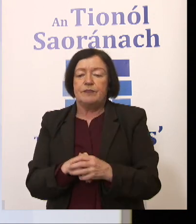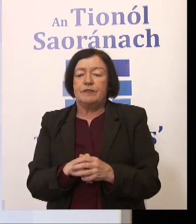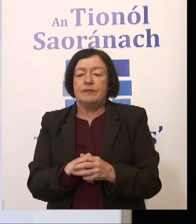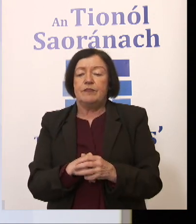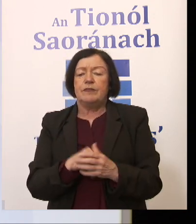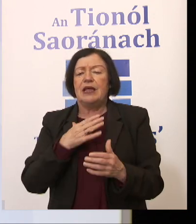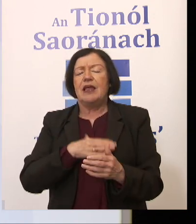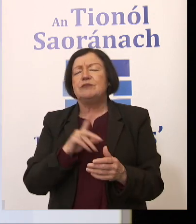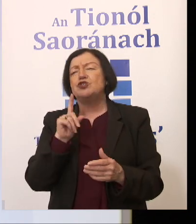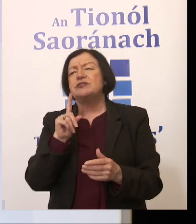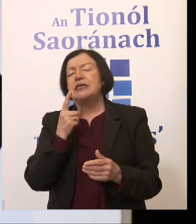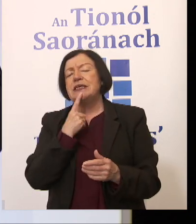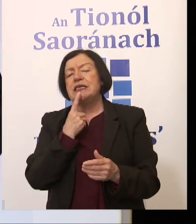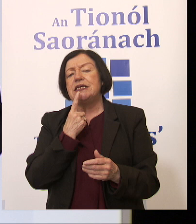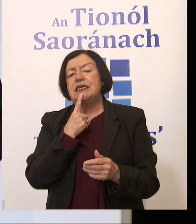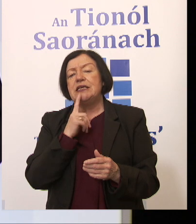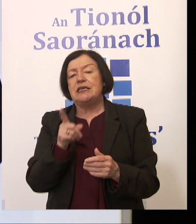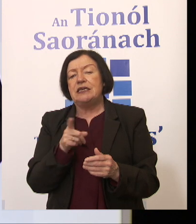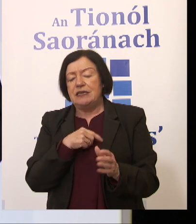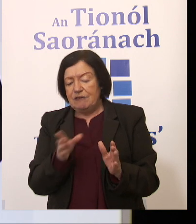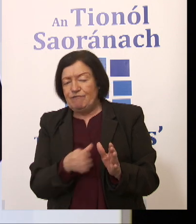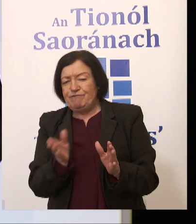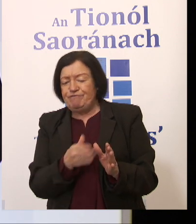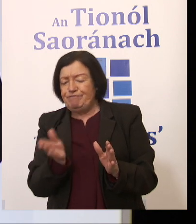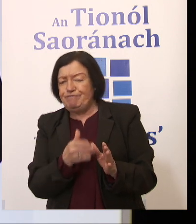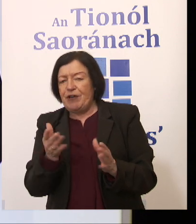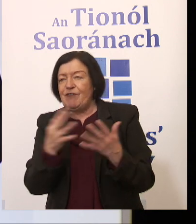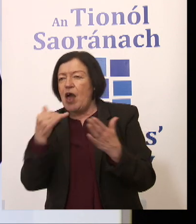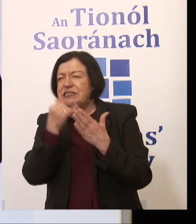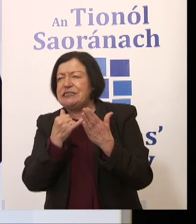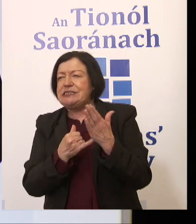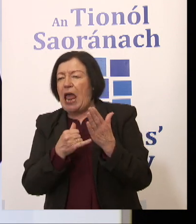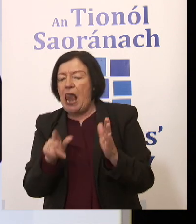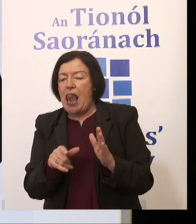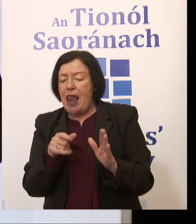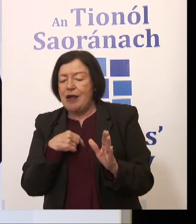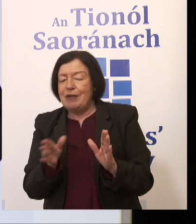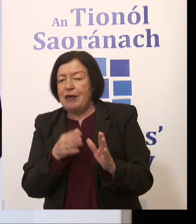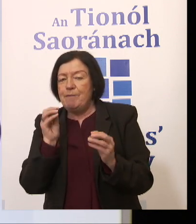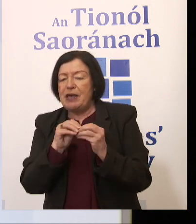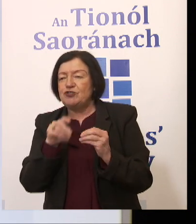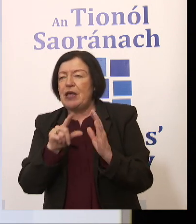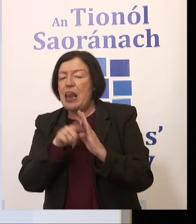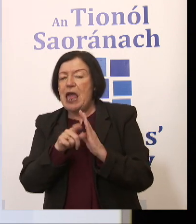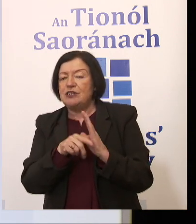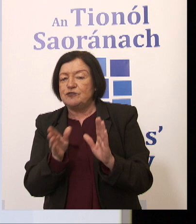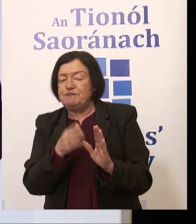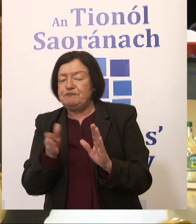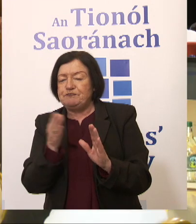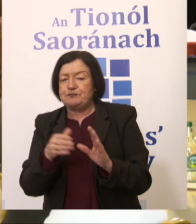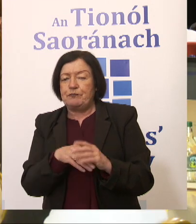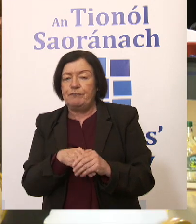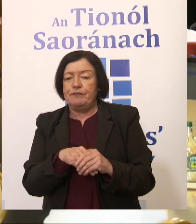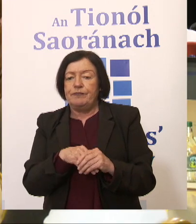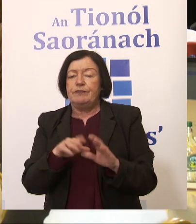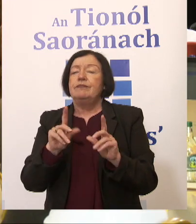me just, as I say, I've got a lot of detail, but we might touch on that later.